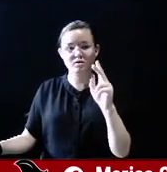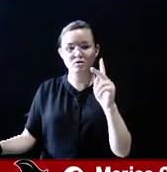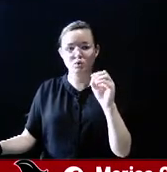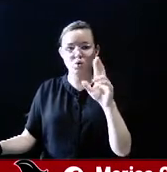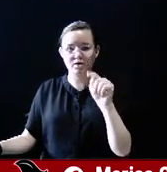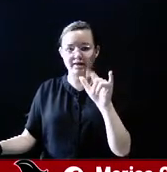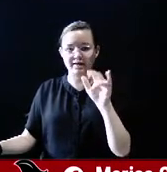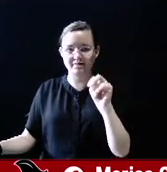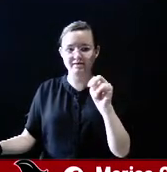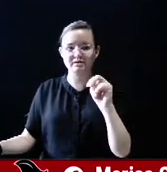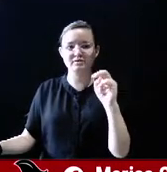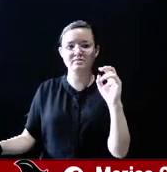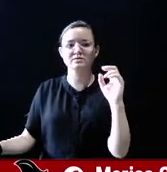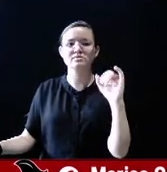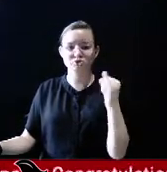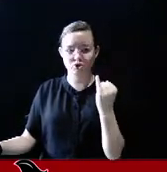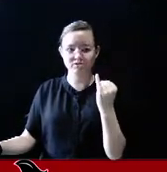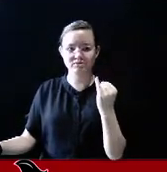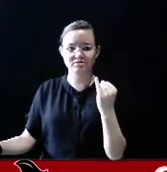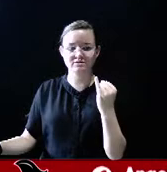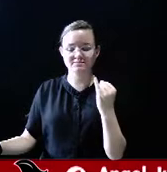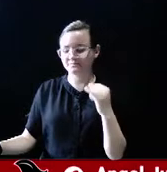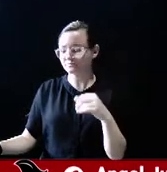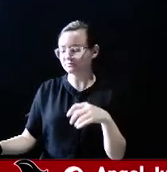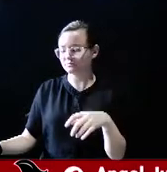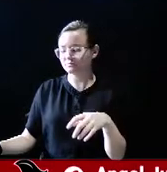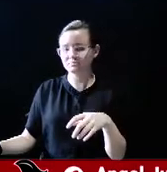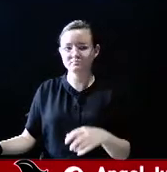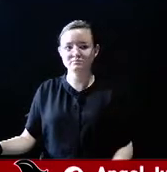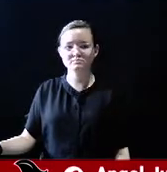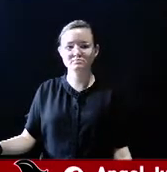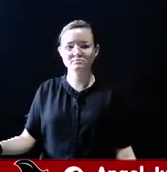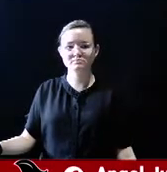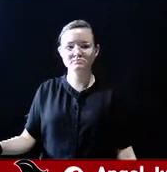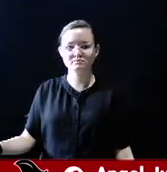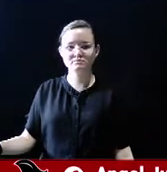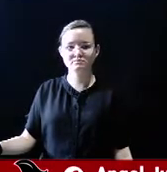Cortland Hortensia Johnson.